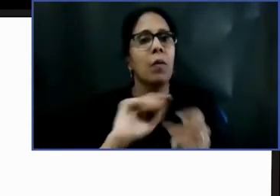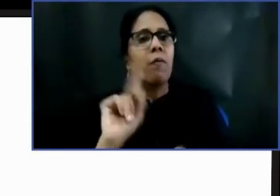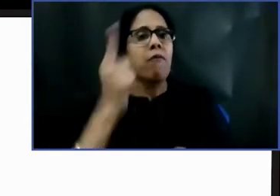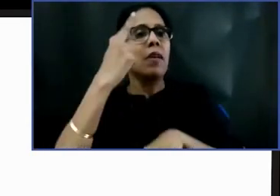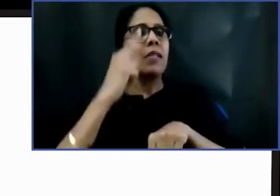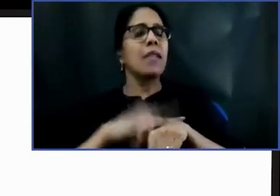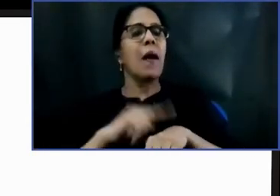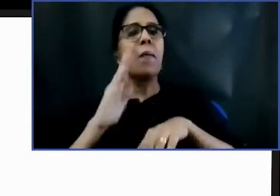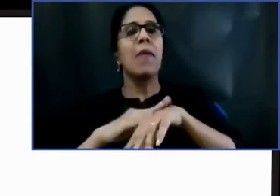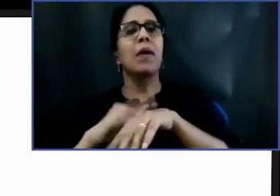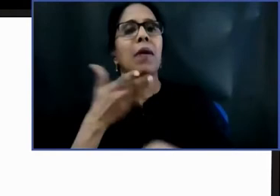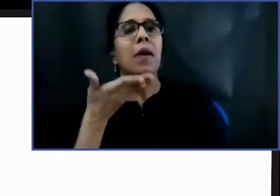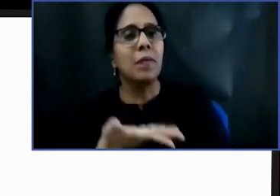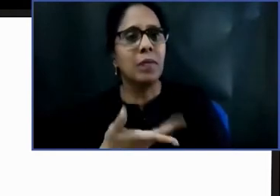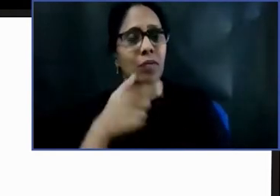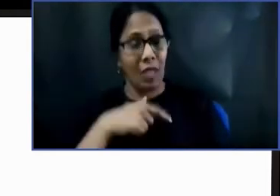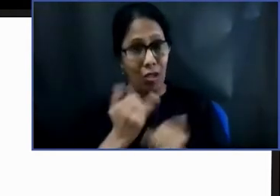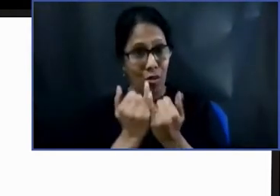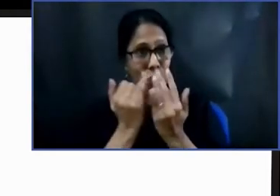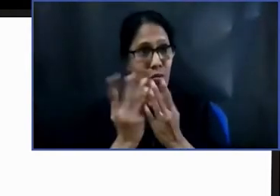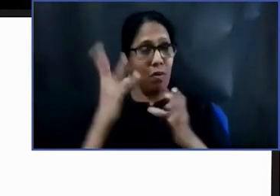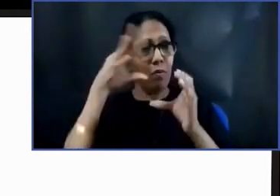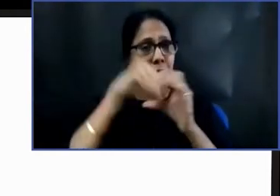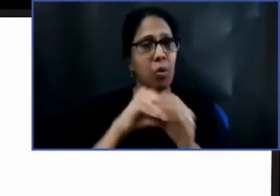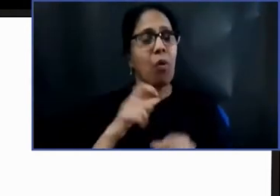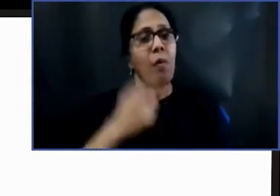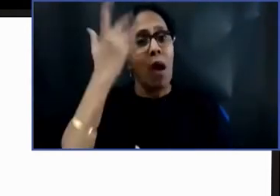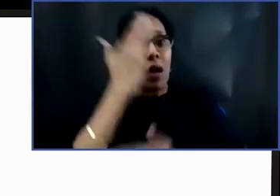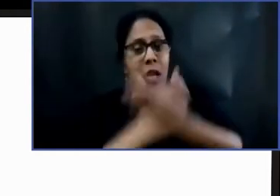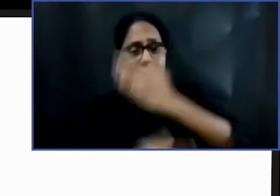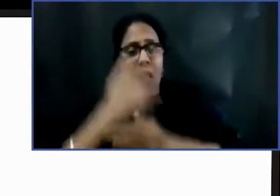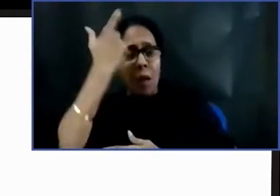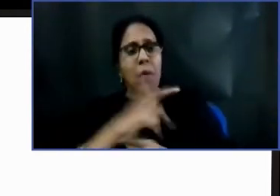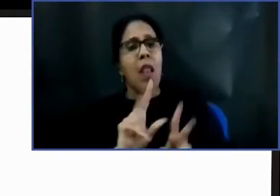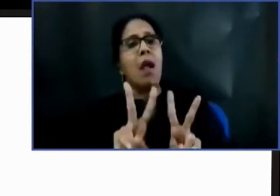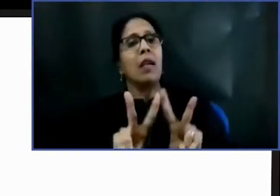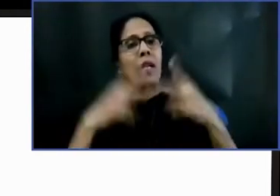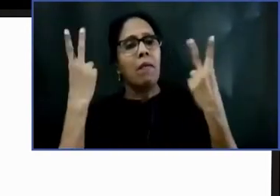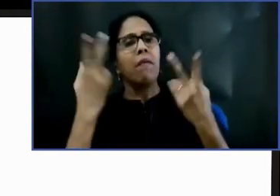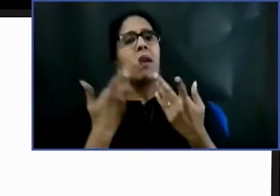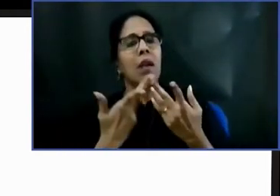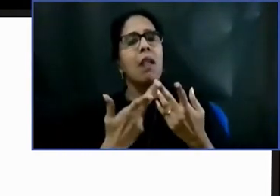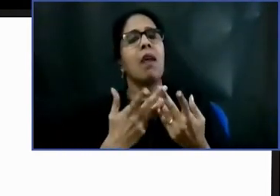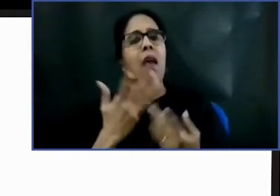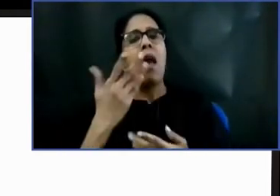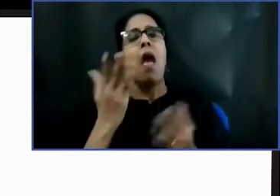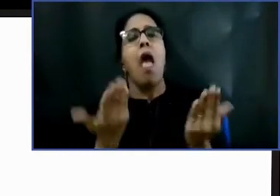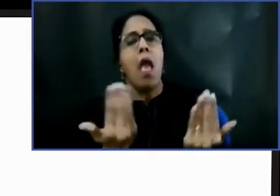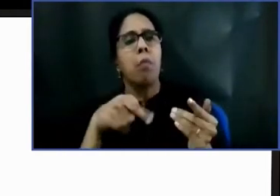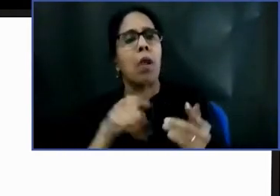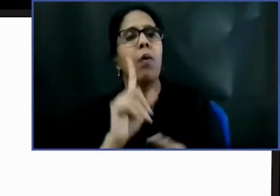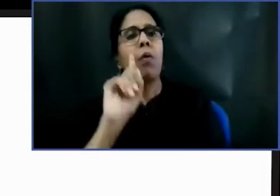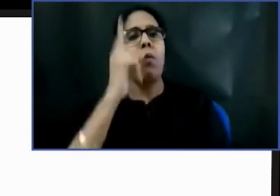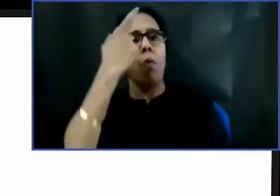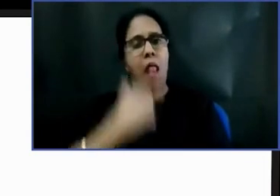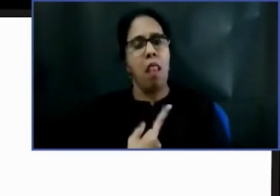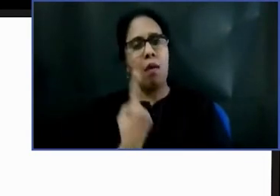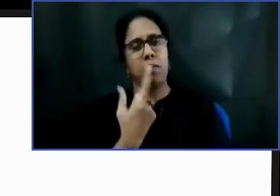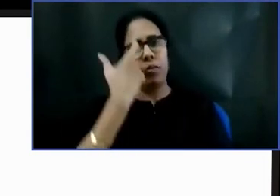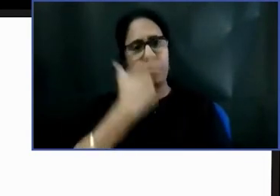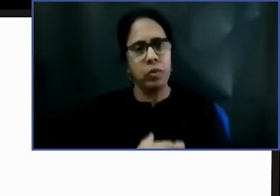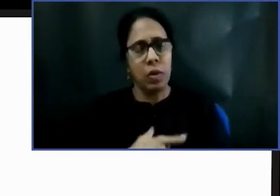was the only differently abled student in my school. The teachers made sure that my friends understood my